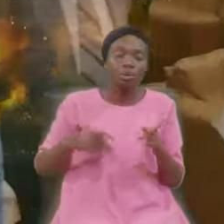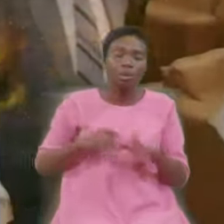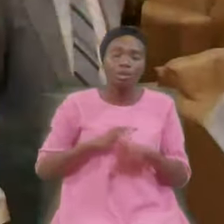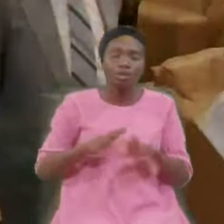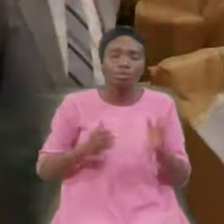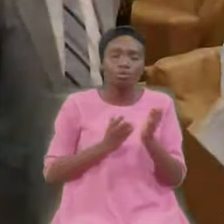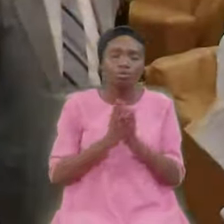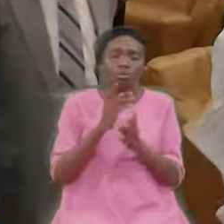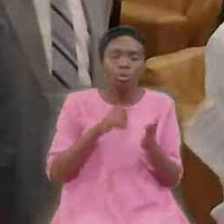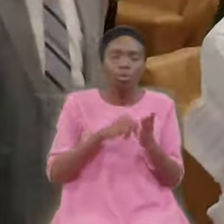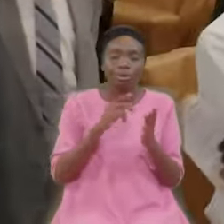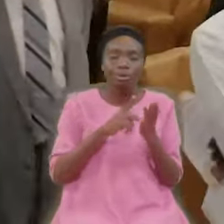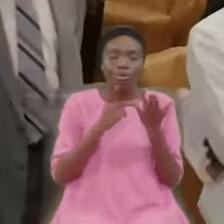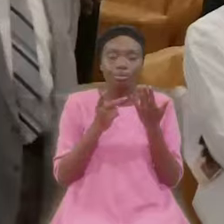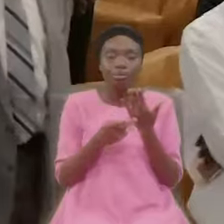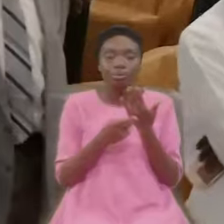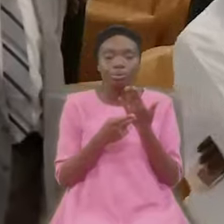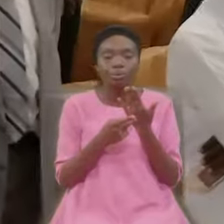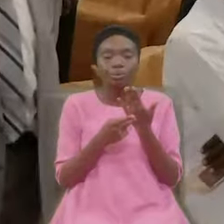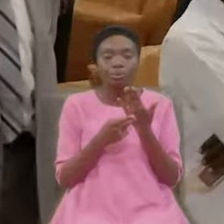programs.